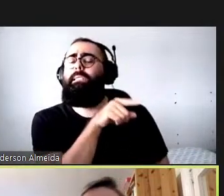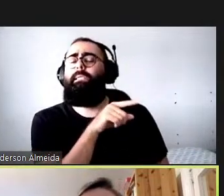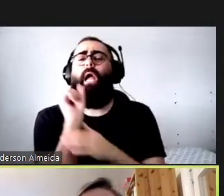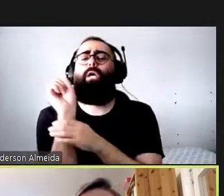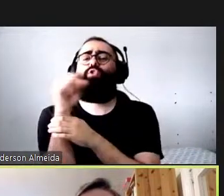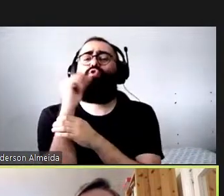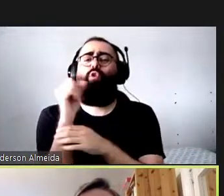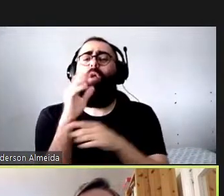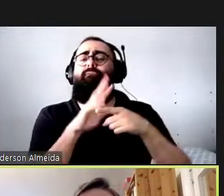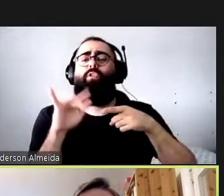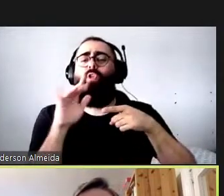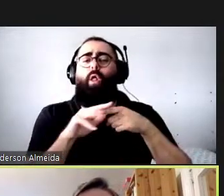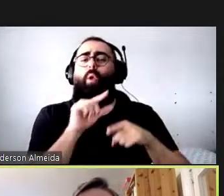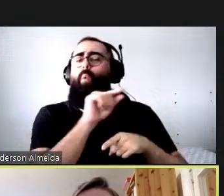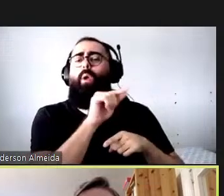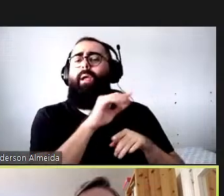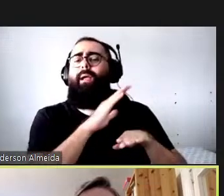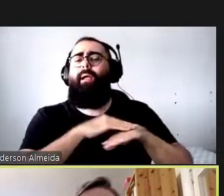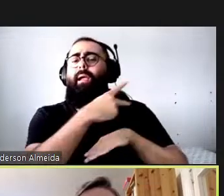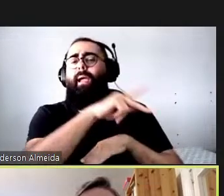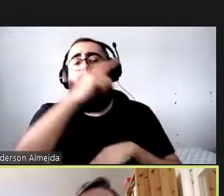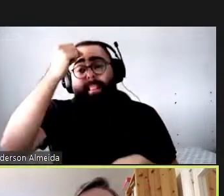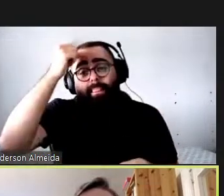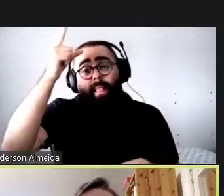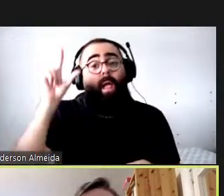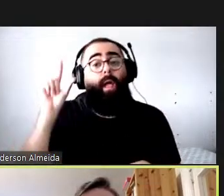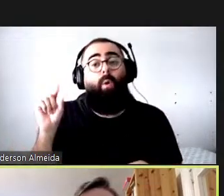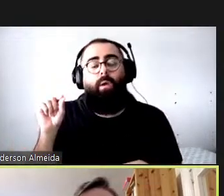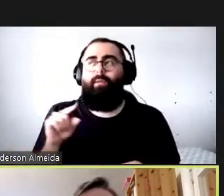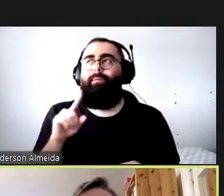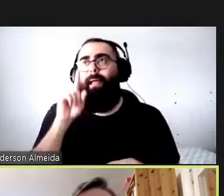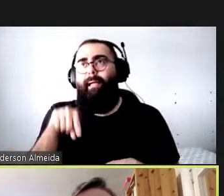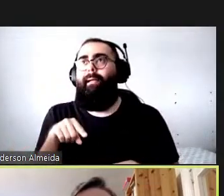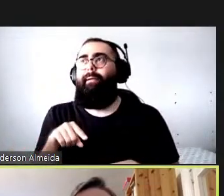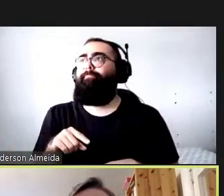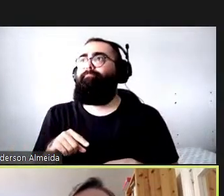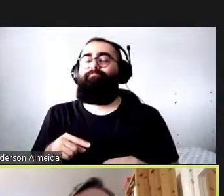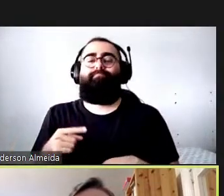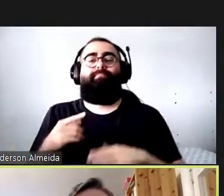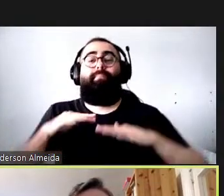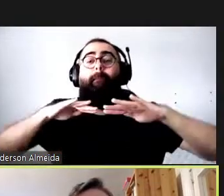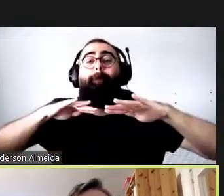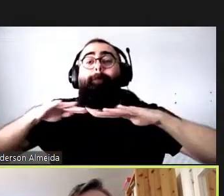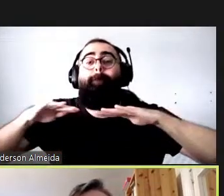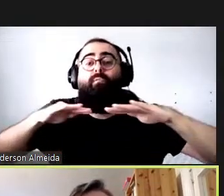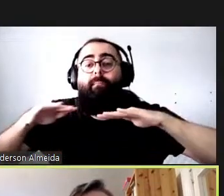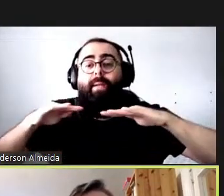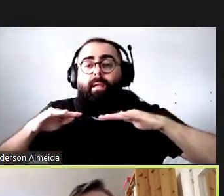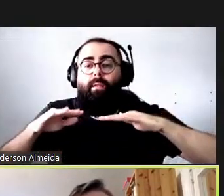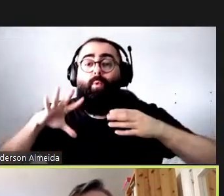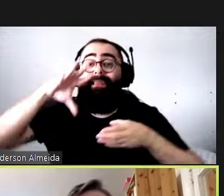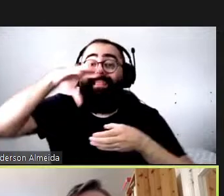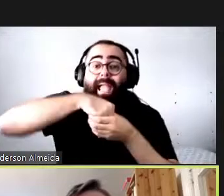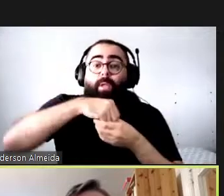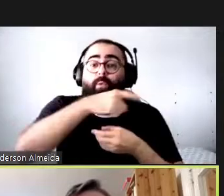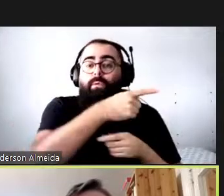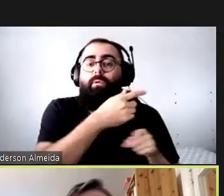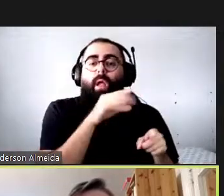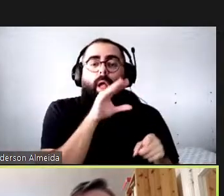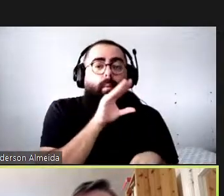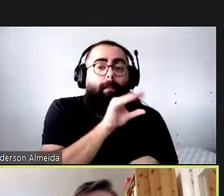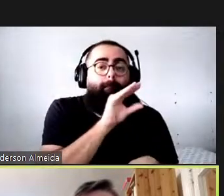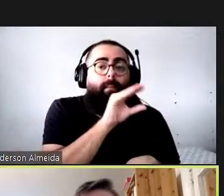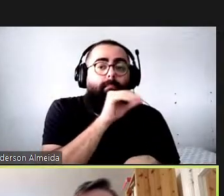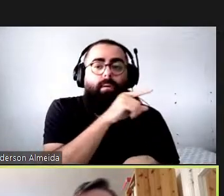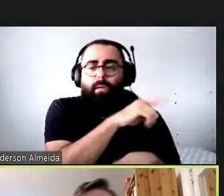articulatory gestures are the minimal units of spoken language. And in